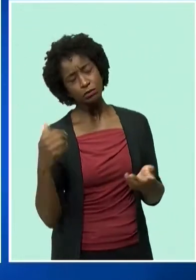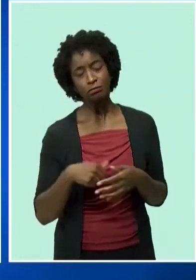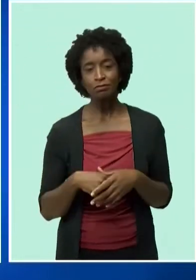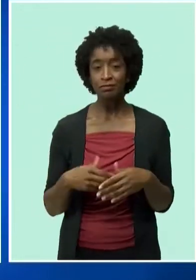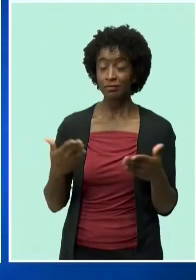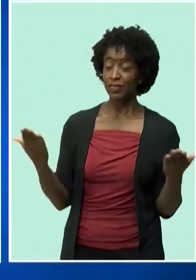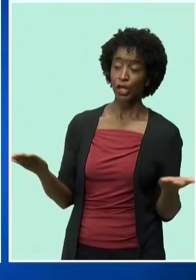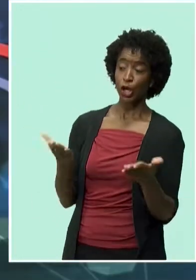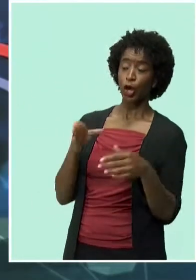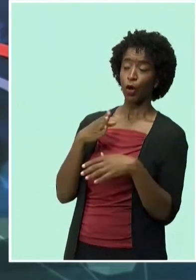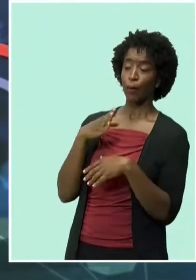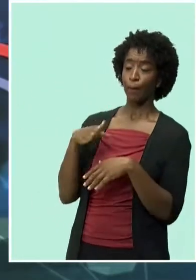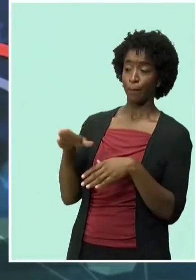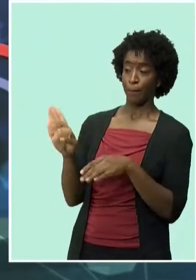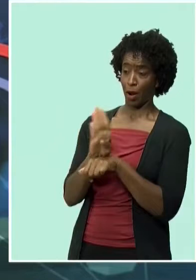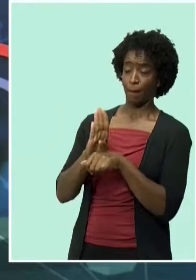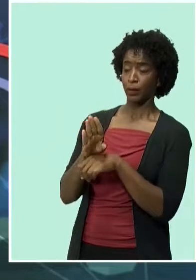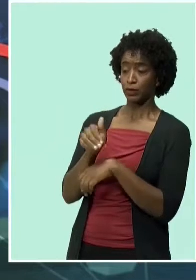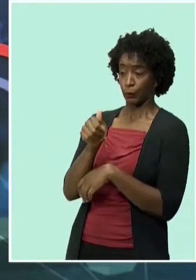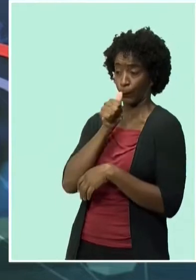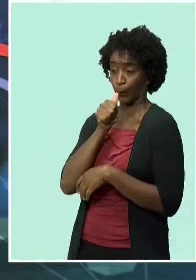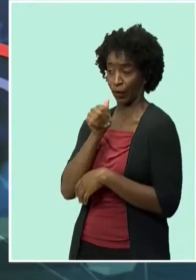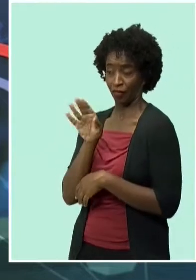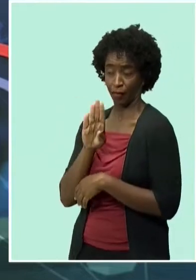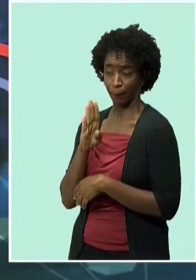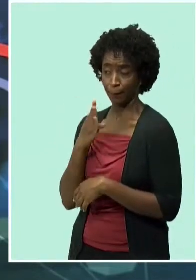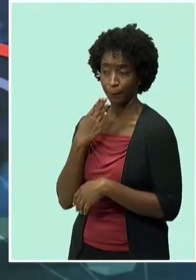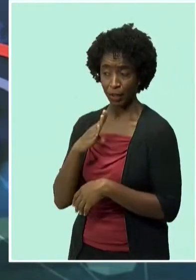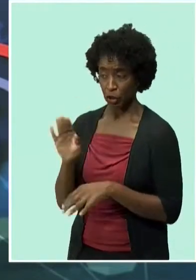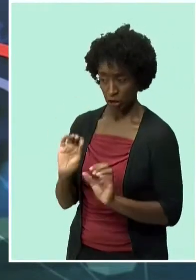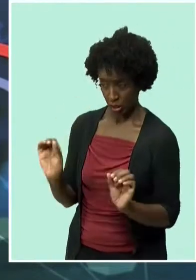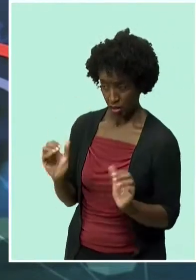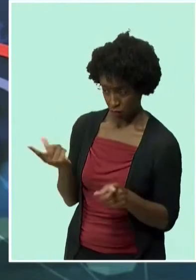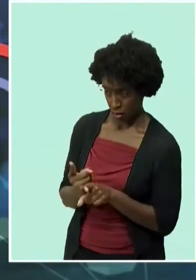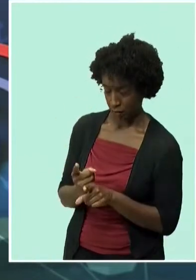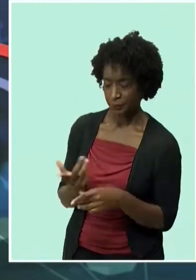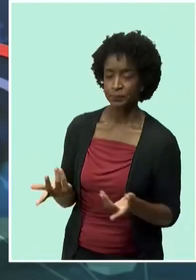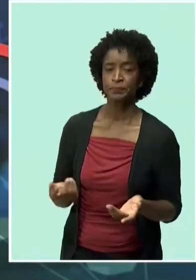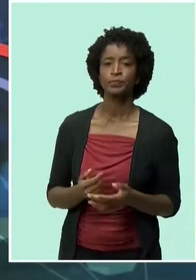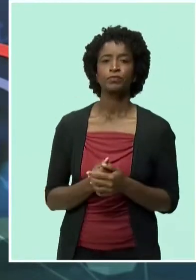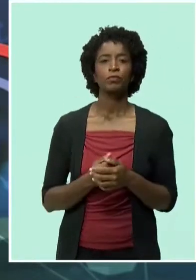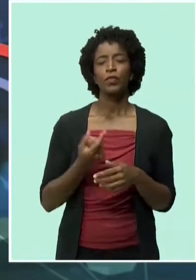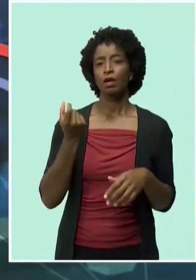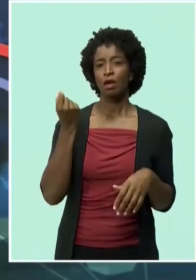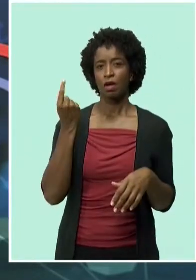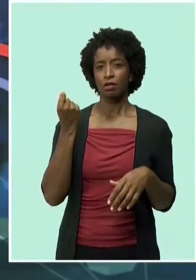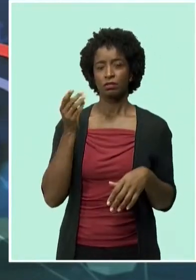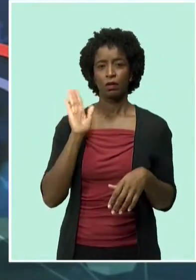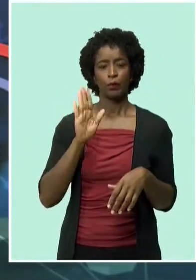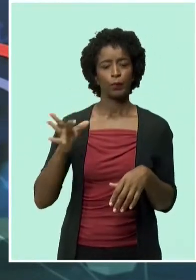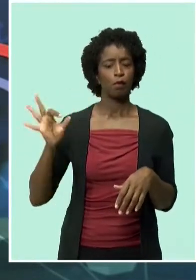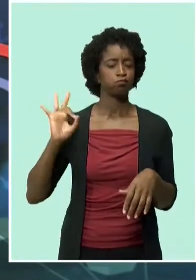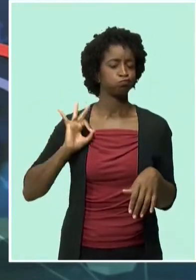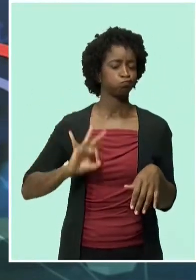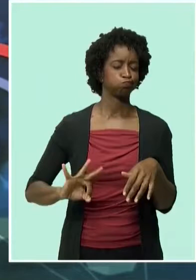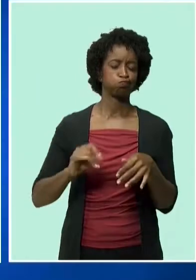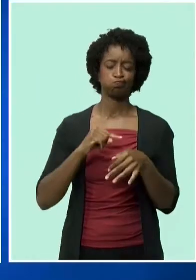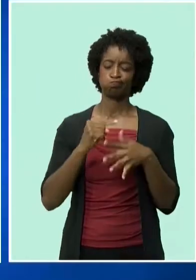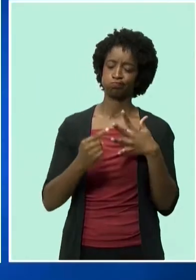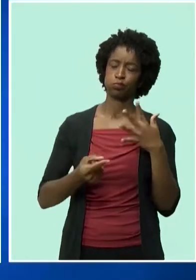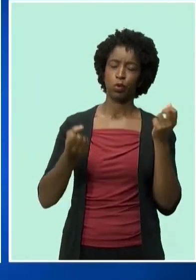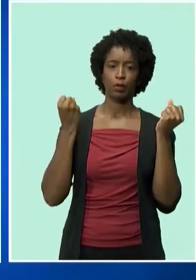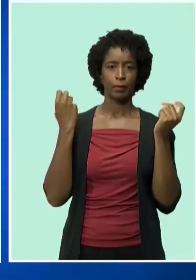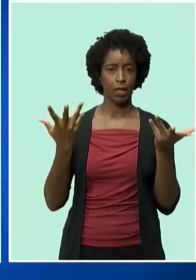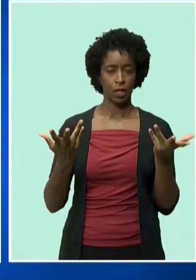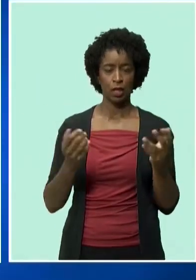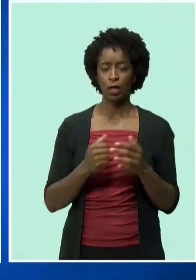beach? The Prime Minister says if the decision is made, the benefits will be significant. At the